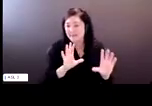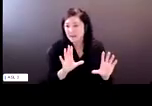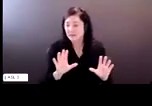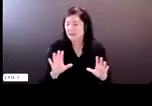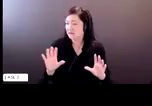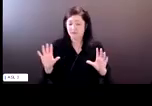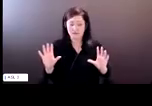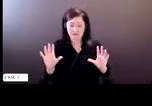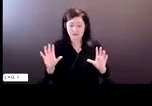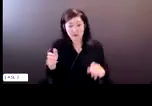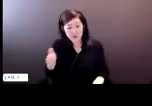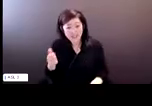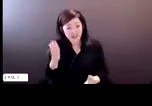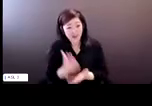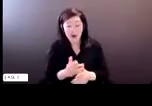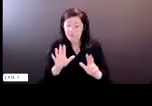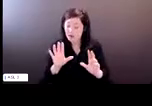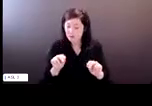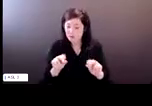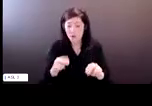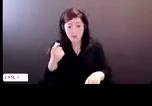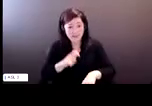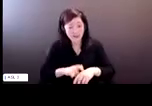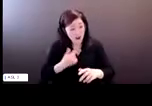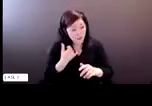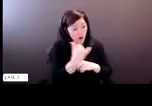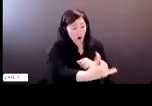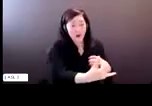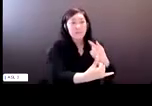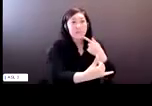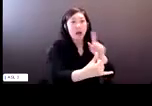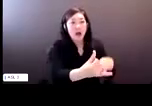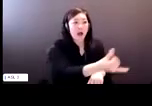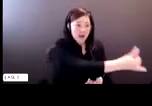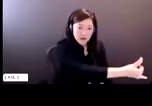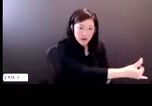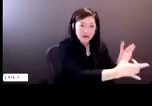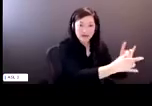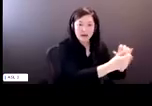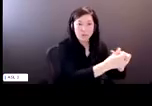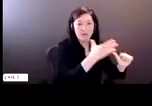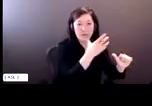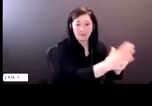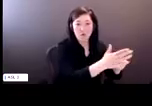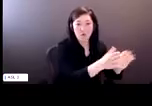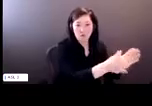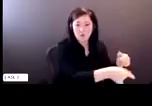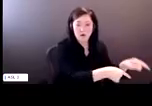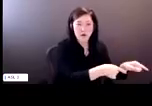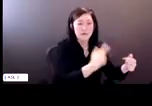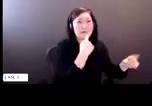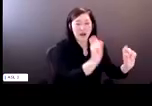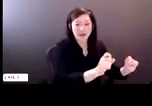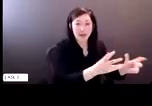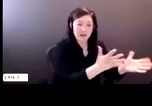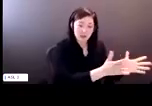stop calling, and one time she called and they put her through to her mum's room, and she was able to talk to her mum. Her mum said she